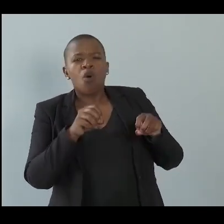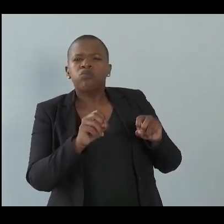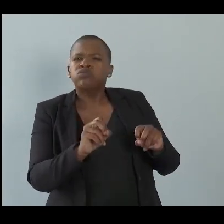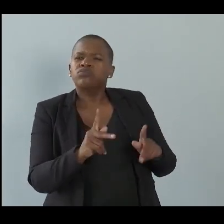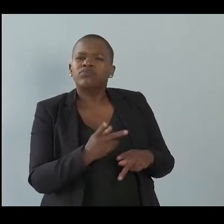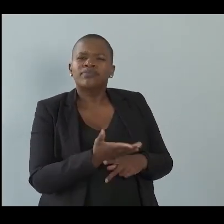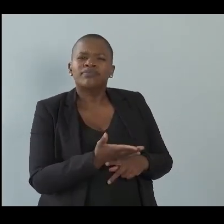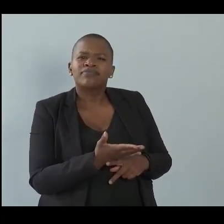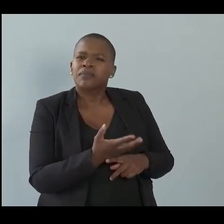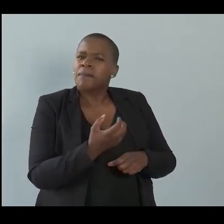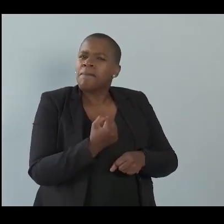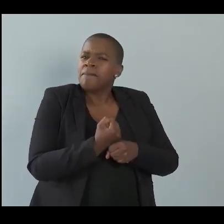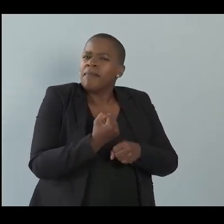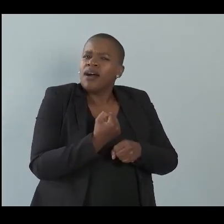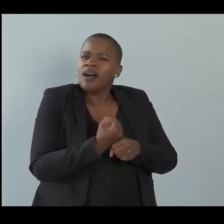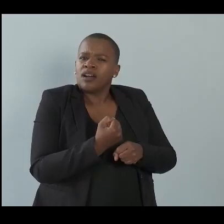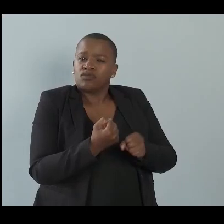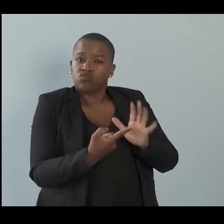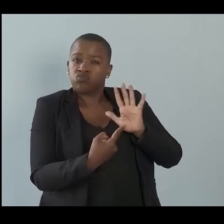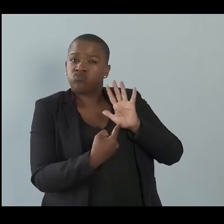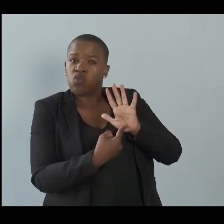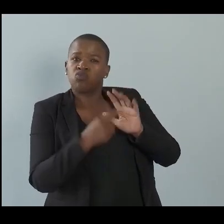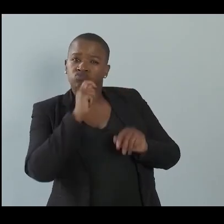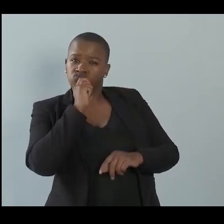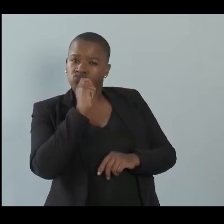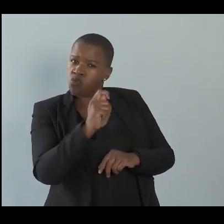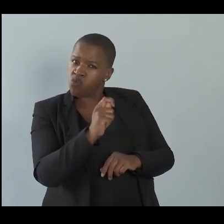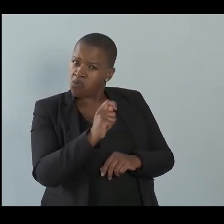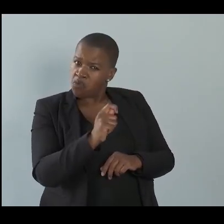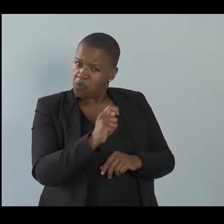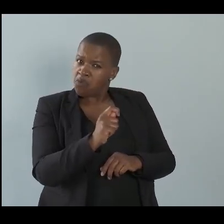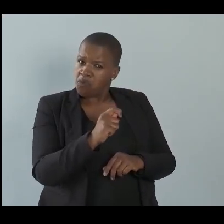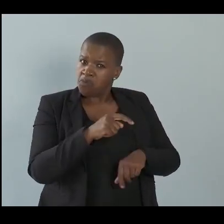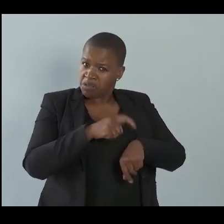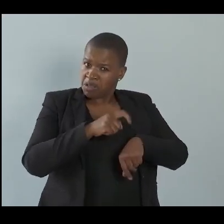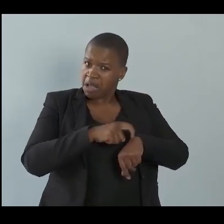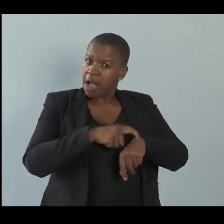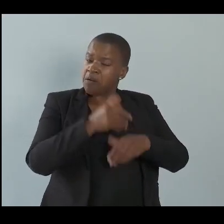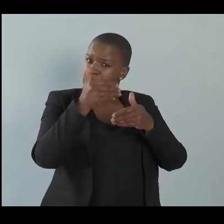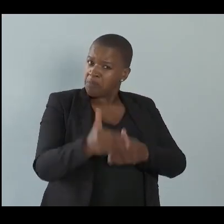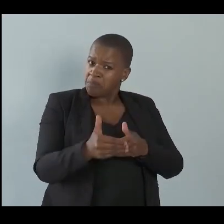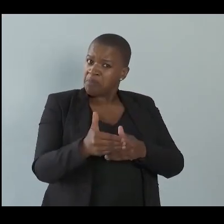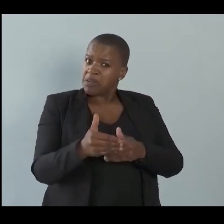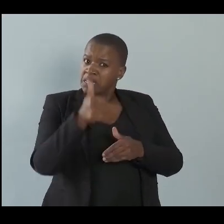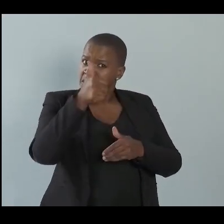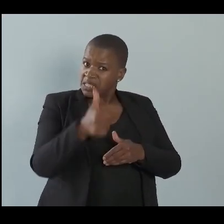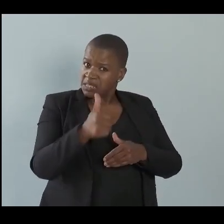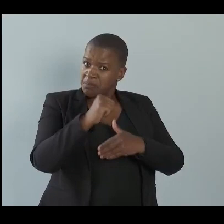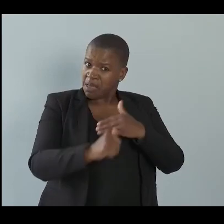perspective, you've demonstrated real traction to this period. the next 6 months, what are you focusing